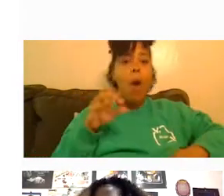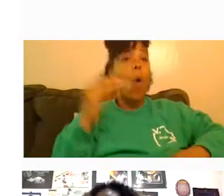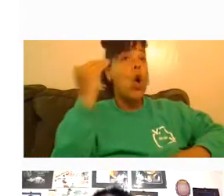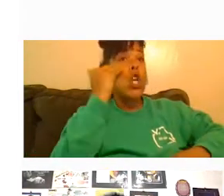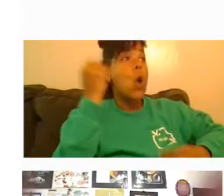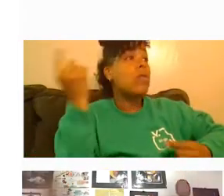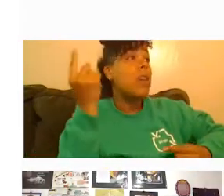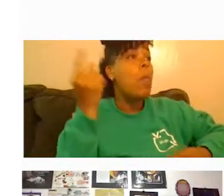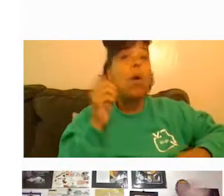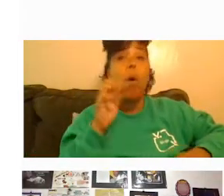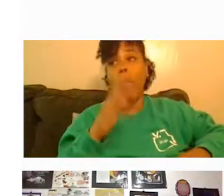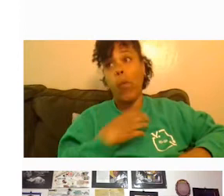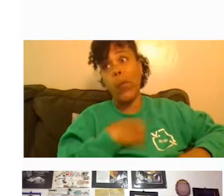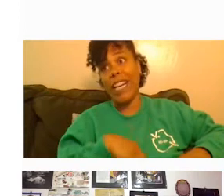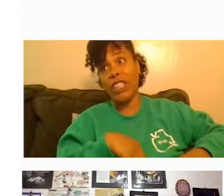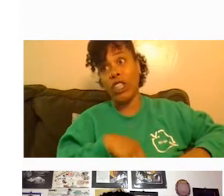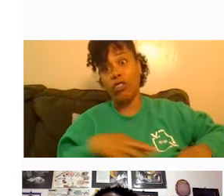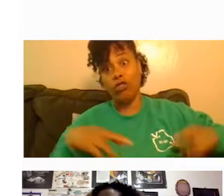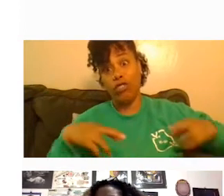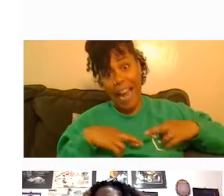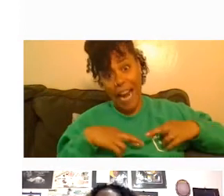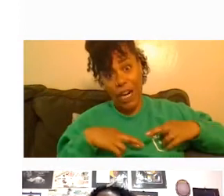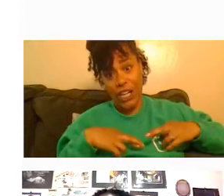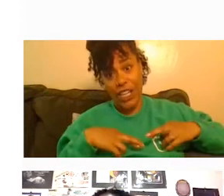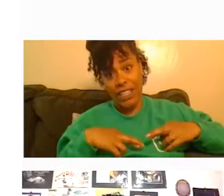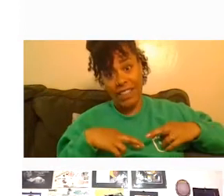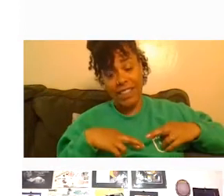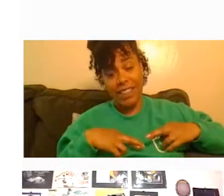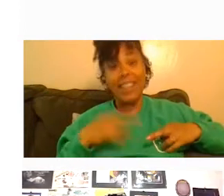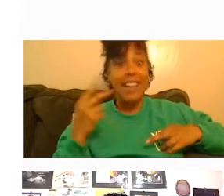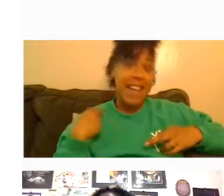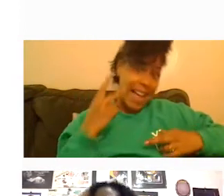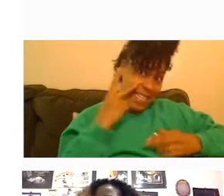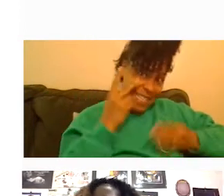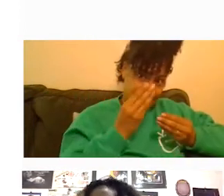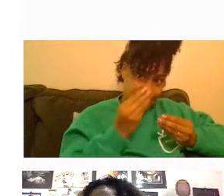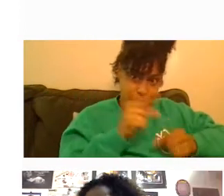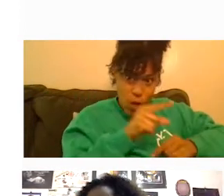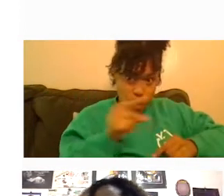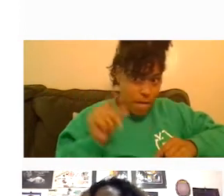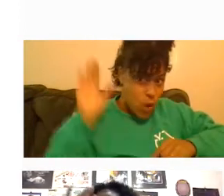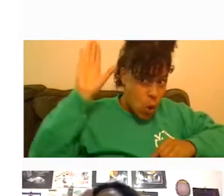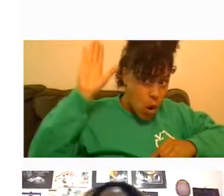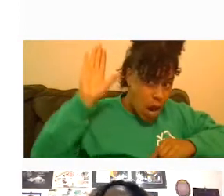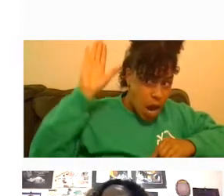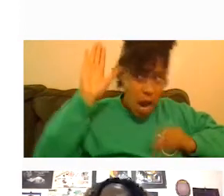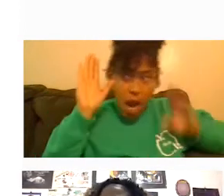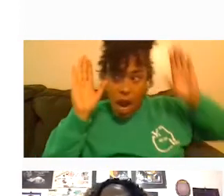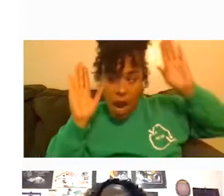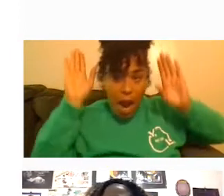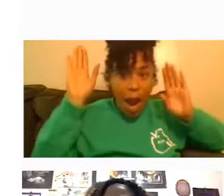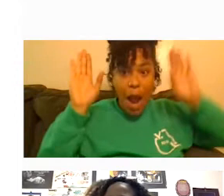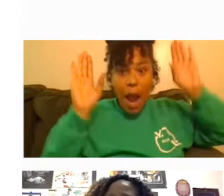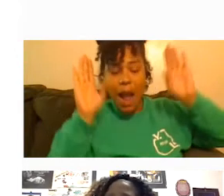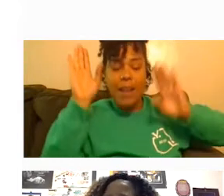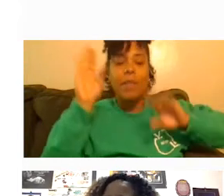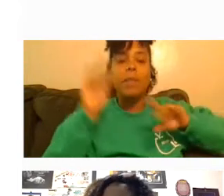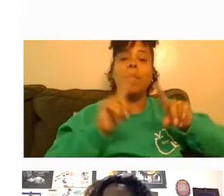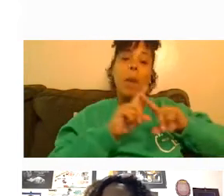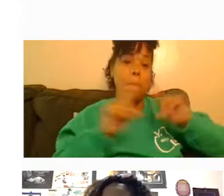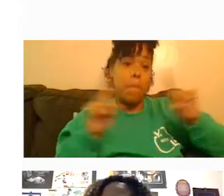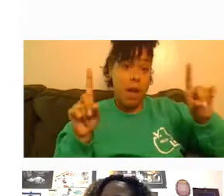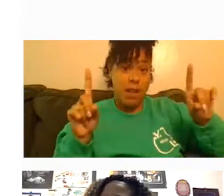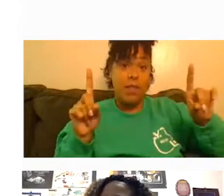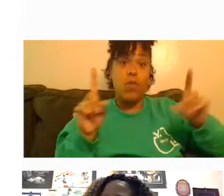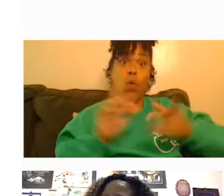was in retirement? Wave at me. I see a couple people, hands, foot, arms, bumps going up again. But when we get